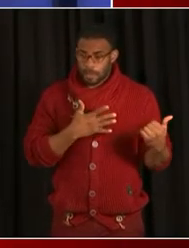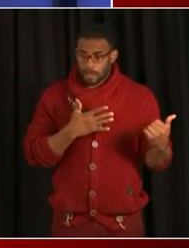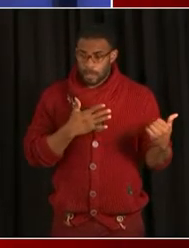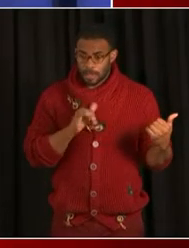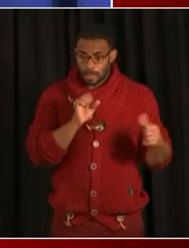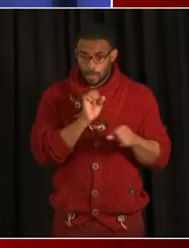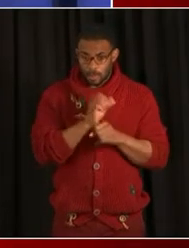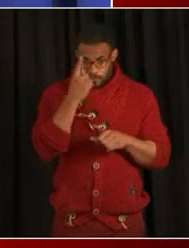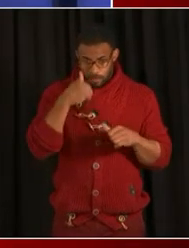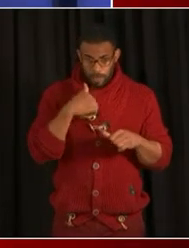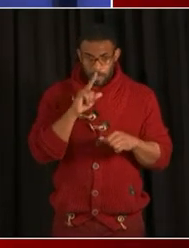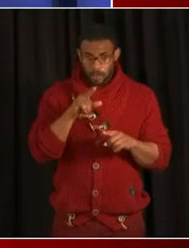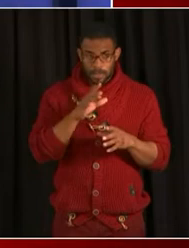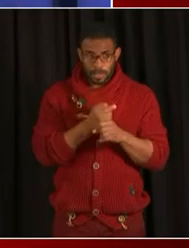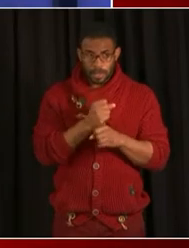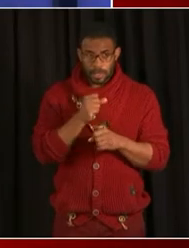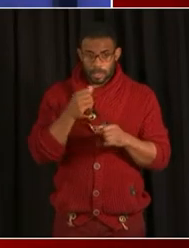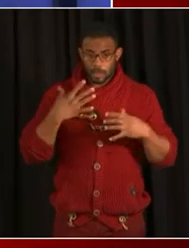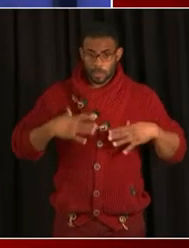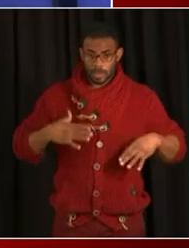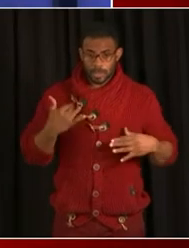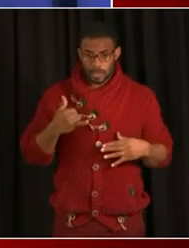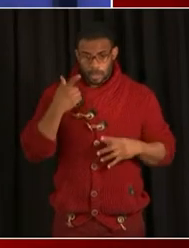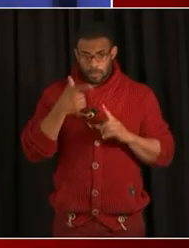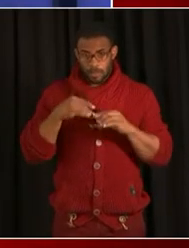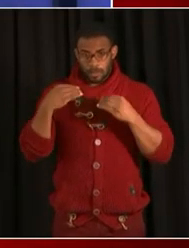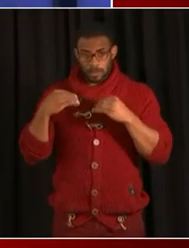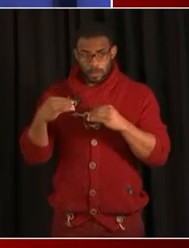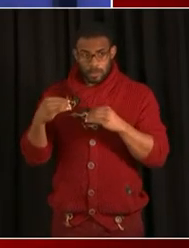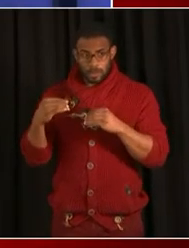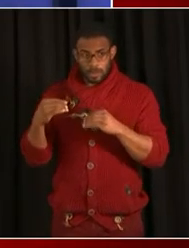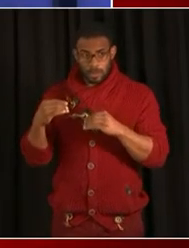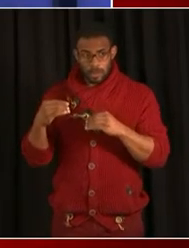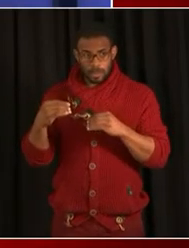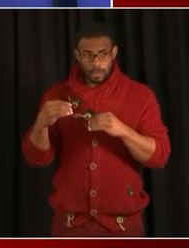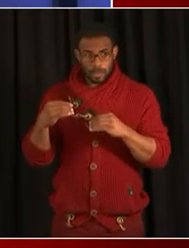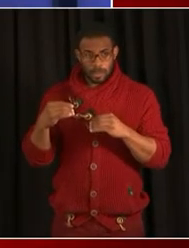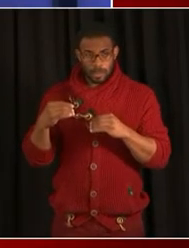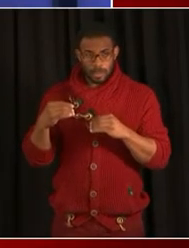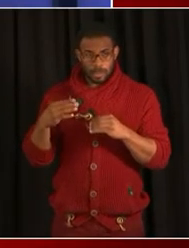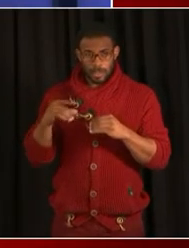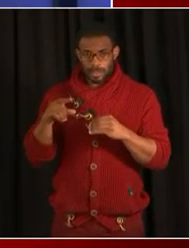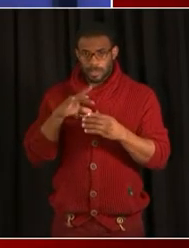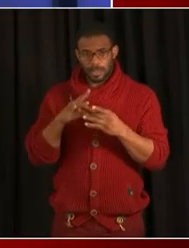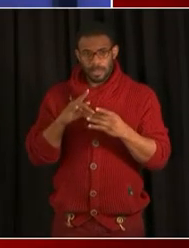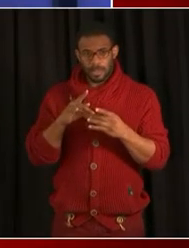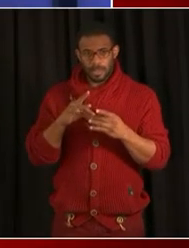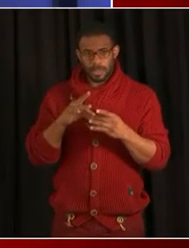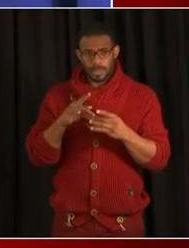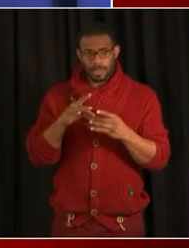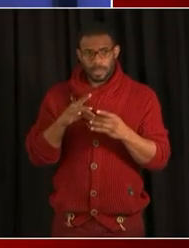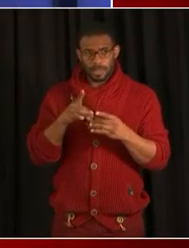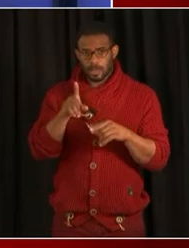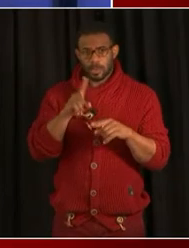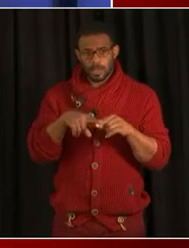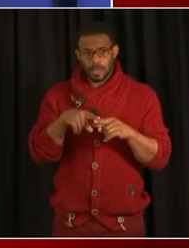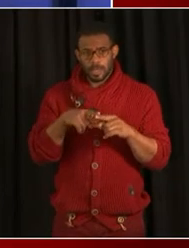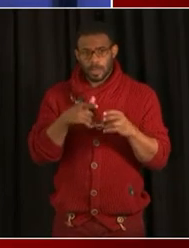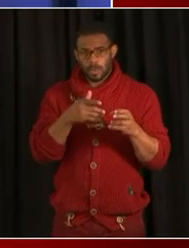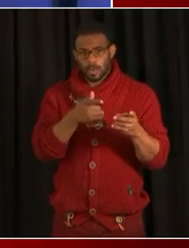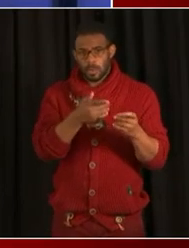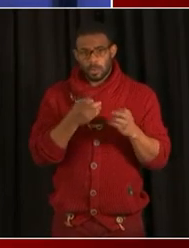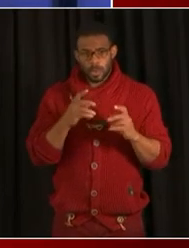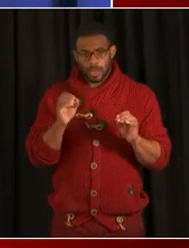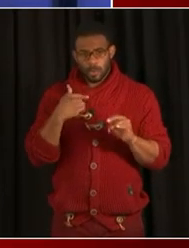mine that's working for me went to get a dress today from a store, and they said, "You can't